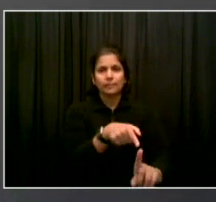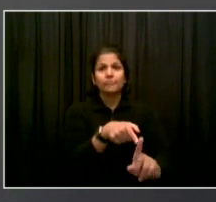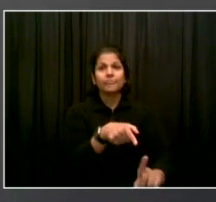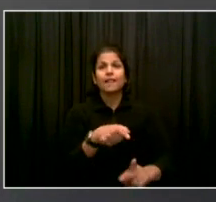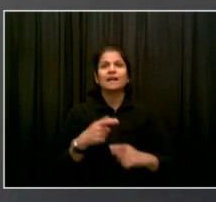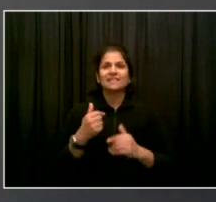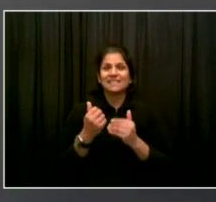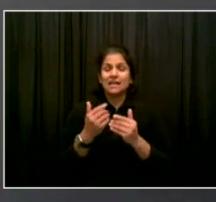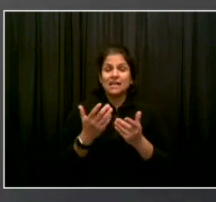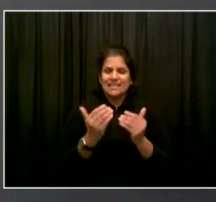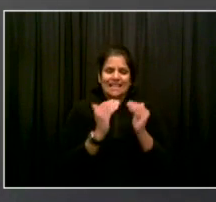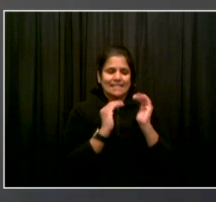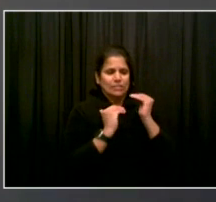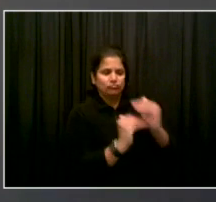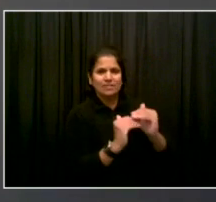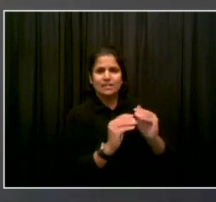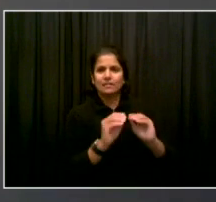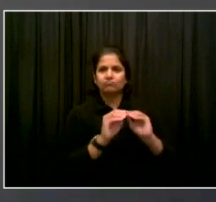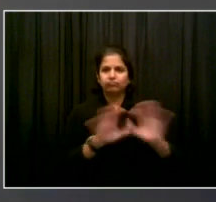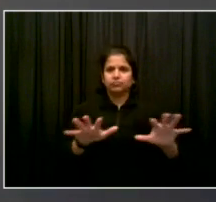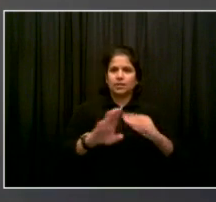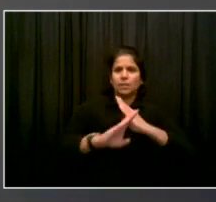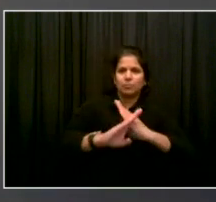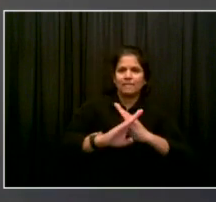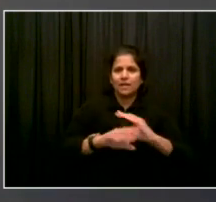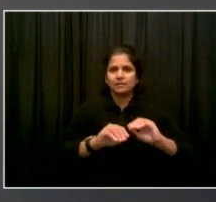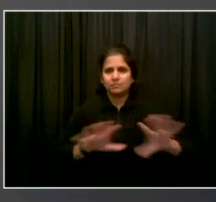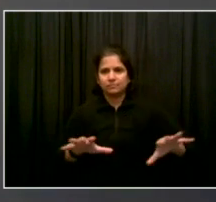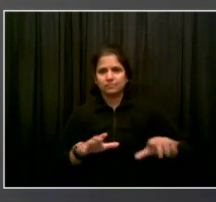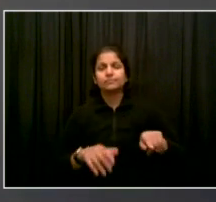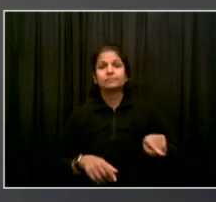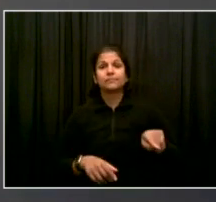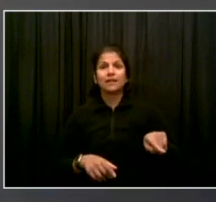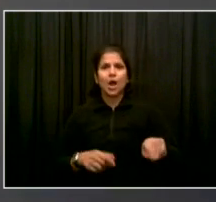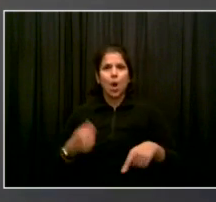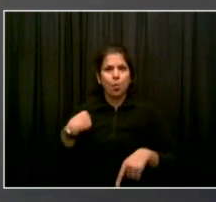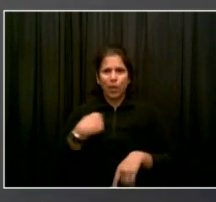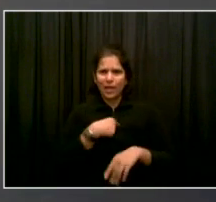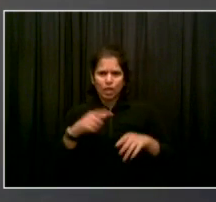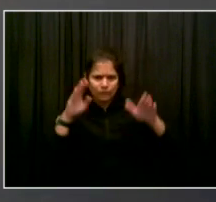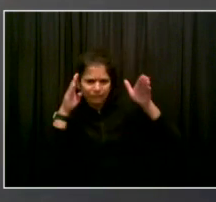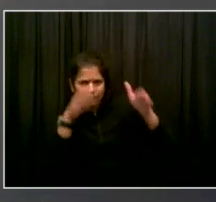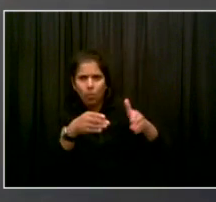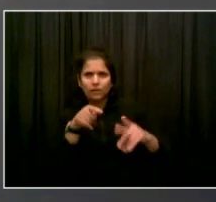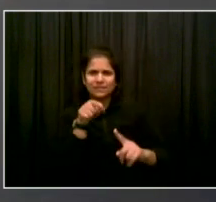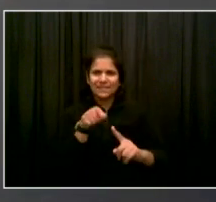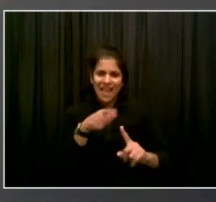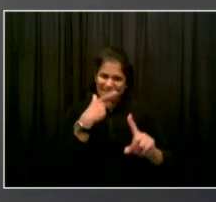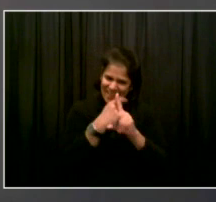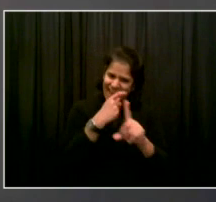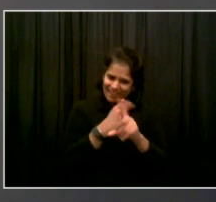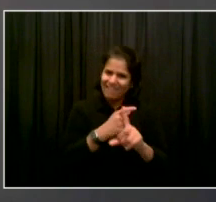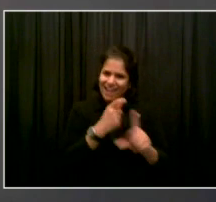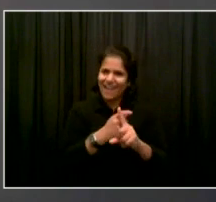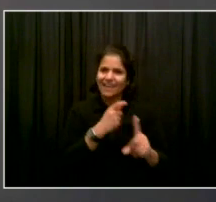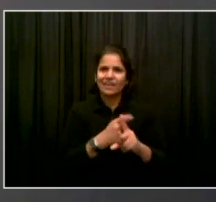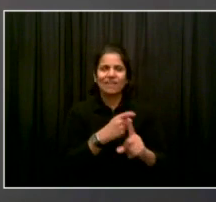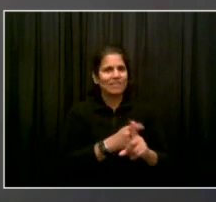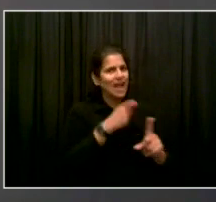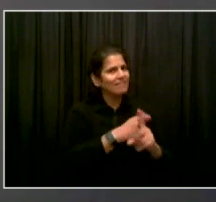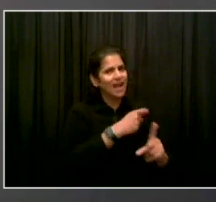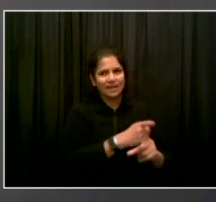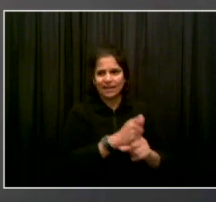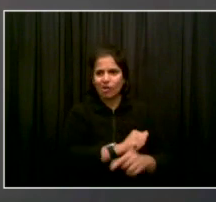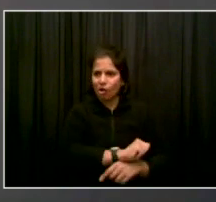course, constantly increasing the vaccination rate among both the inmates and the staff who work at